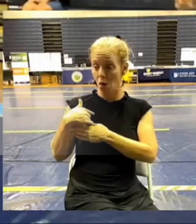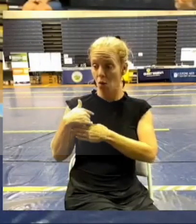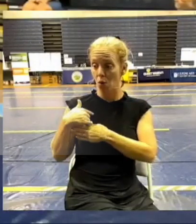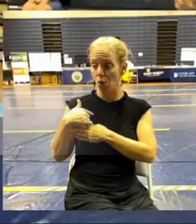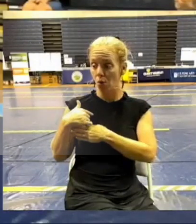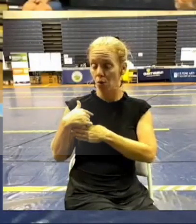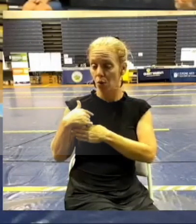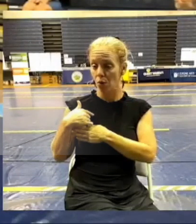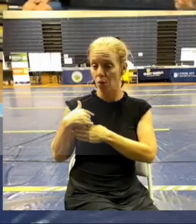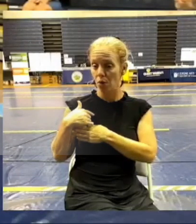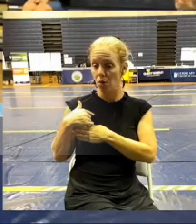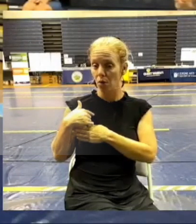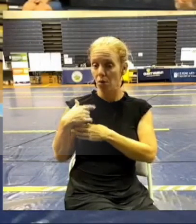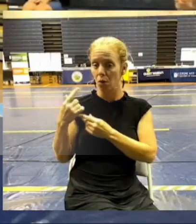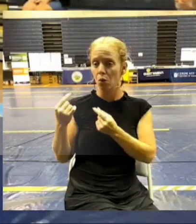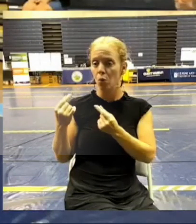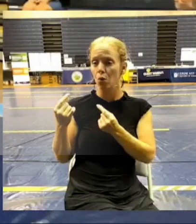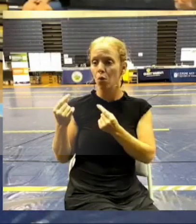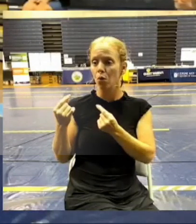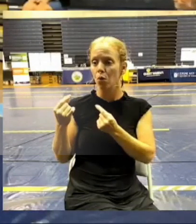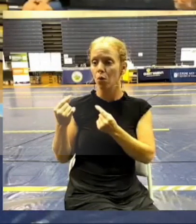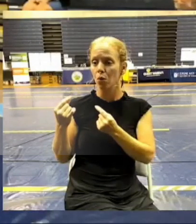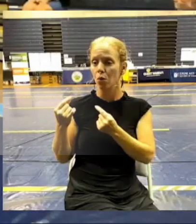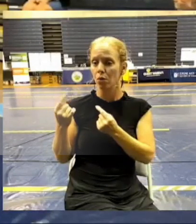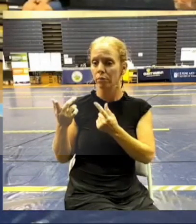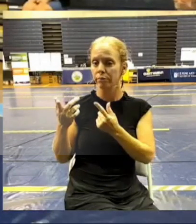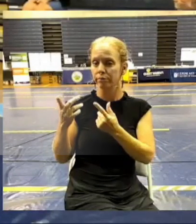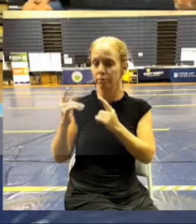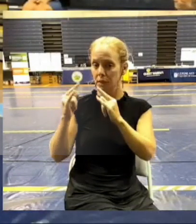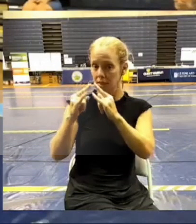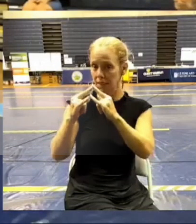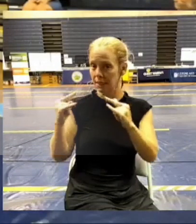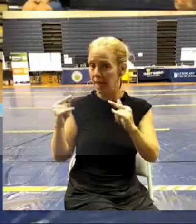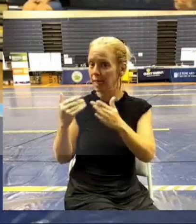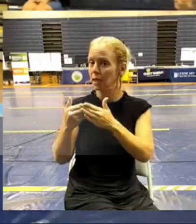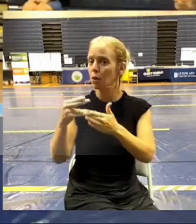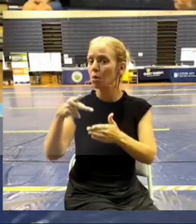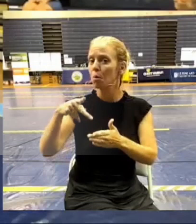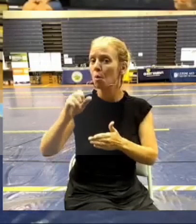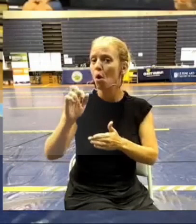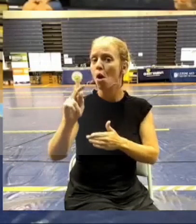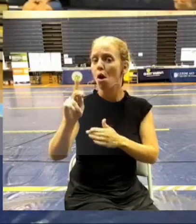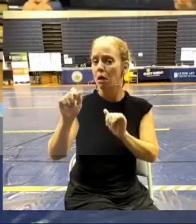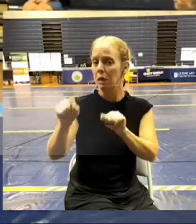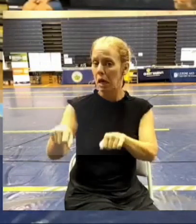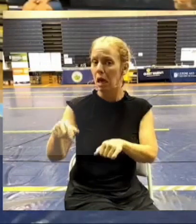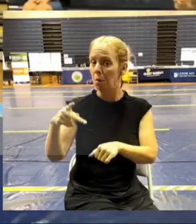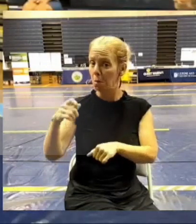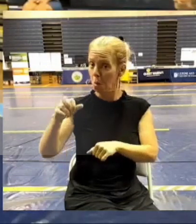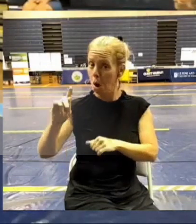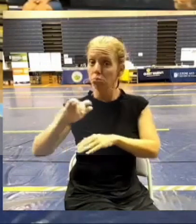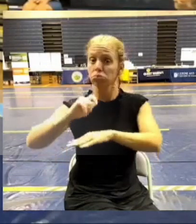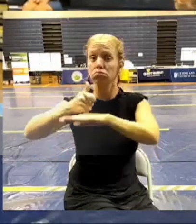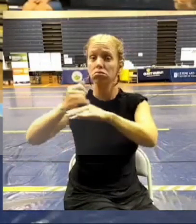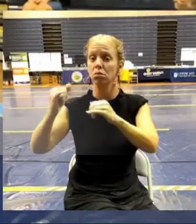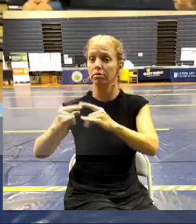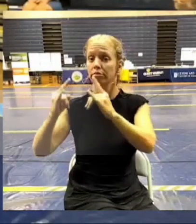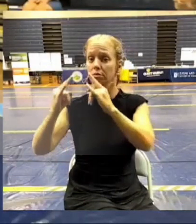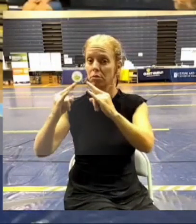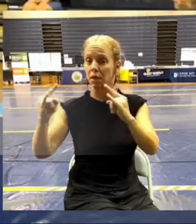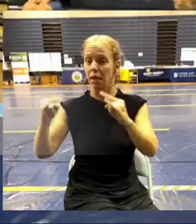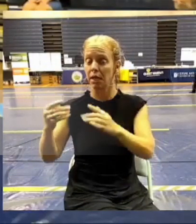my place, can I build a tent by the park? In the